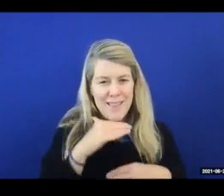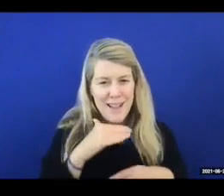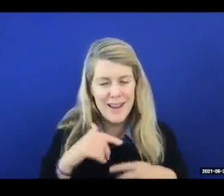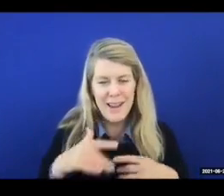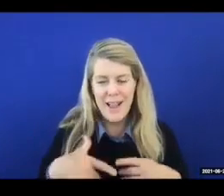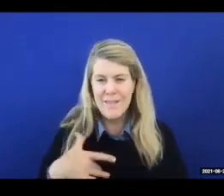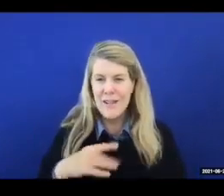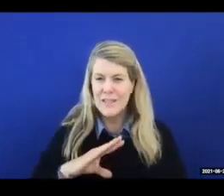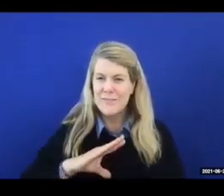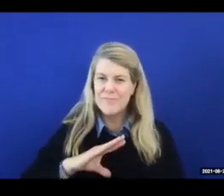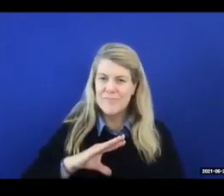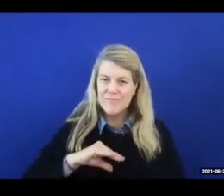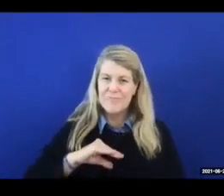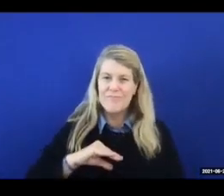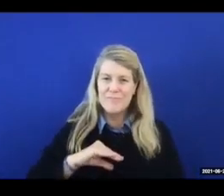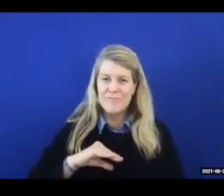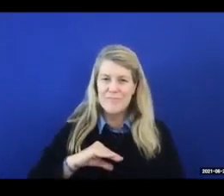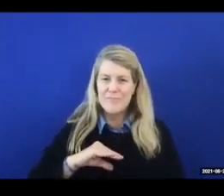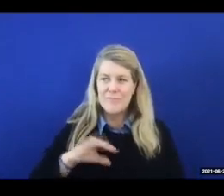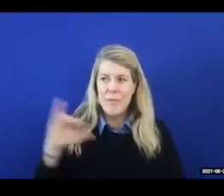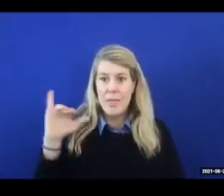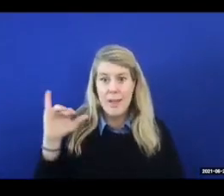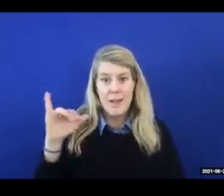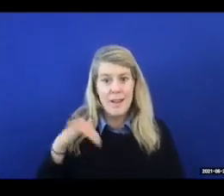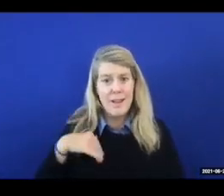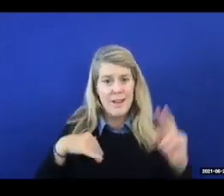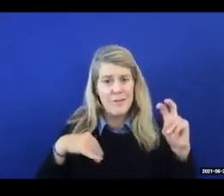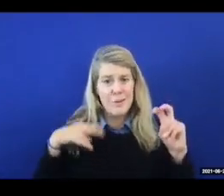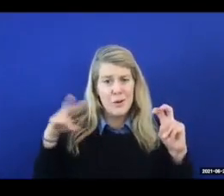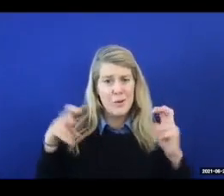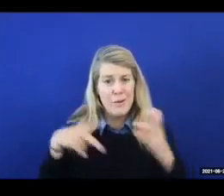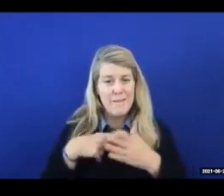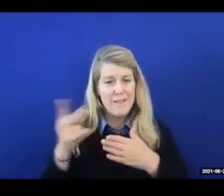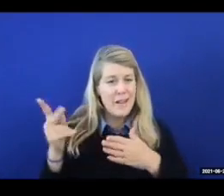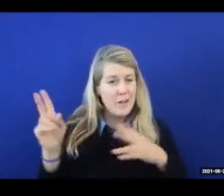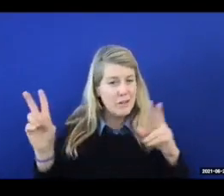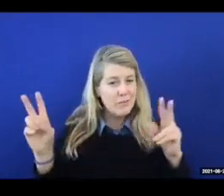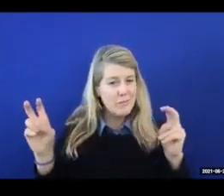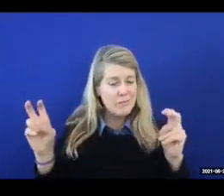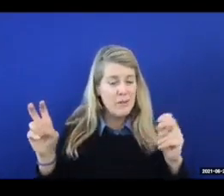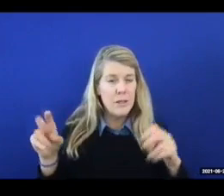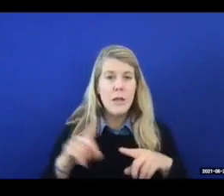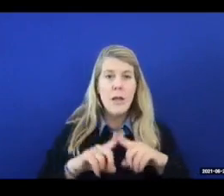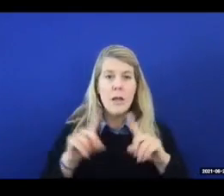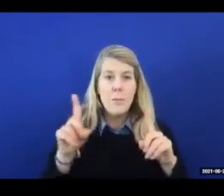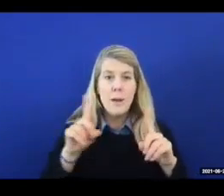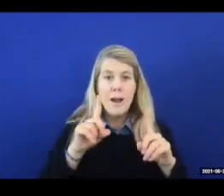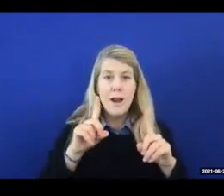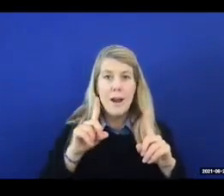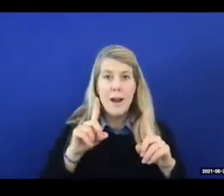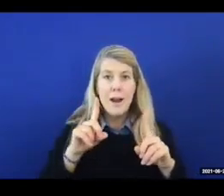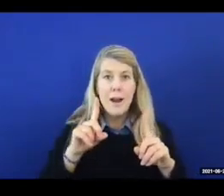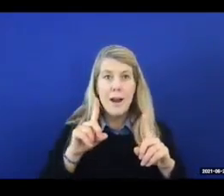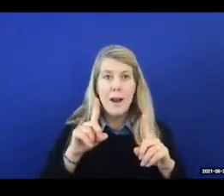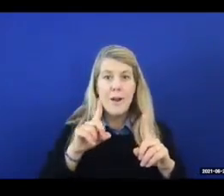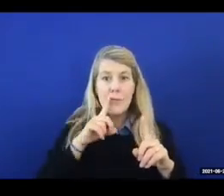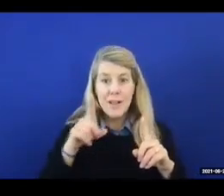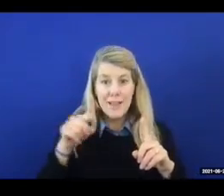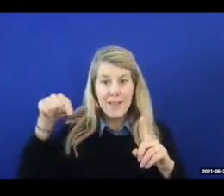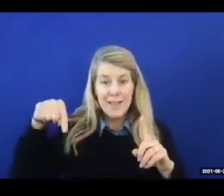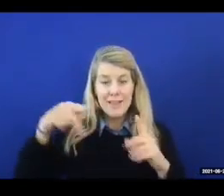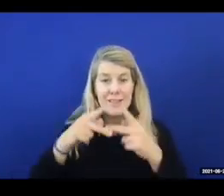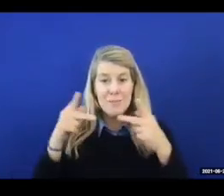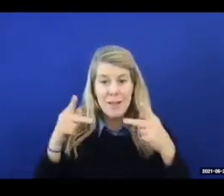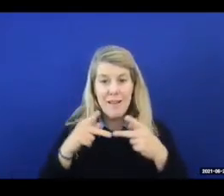me because I felt as though I've quote unquote failed. But actually, I think this has been